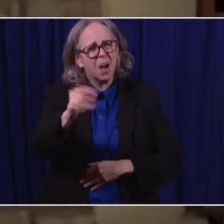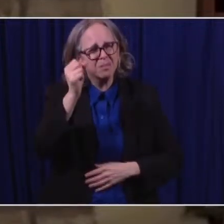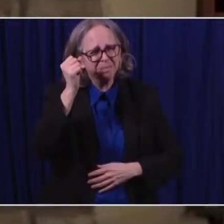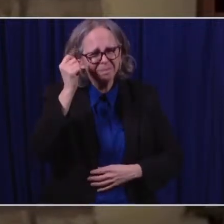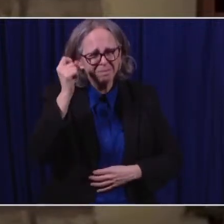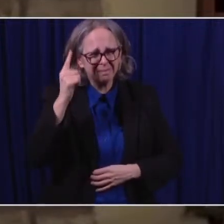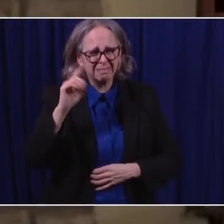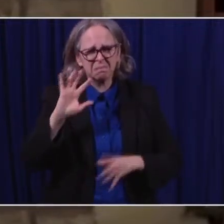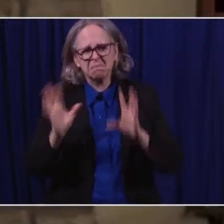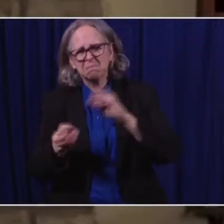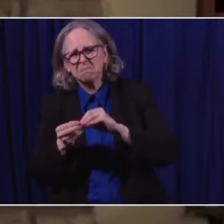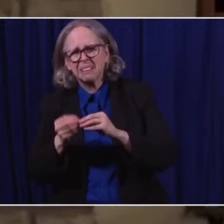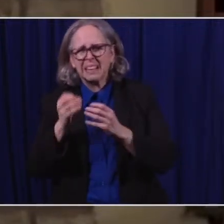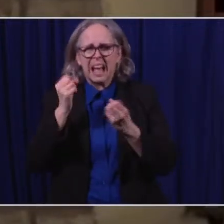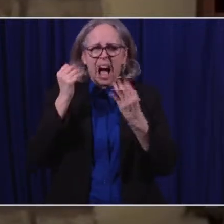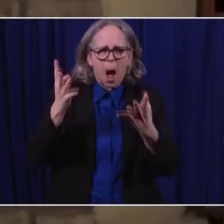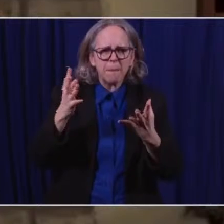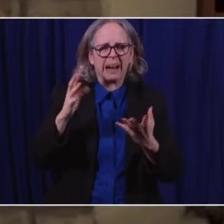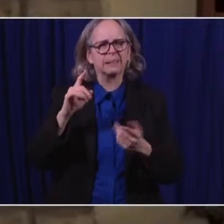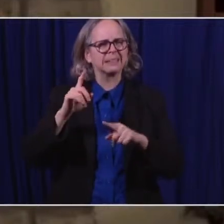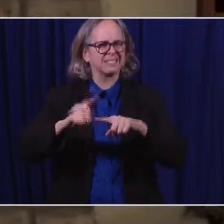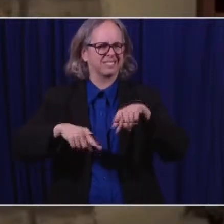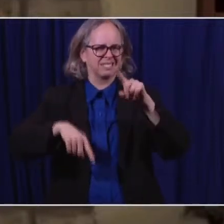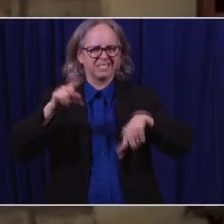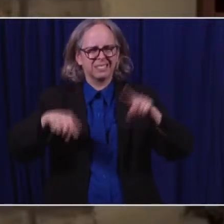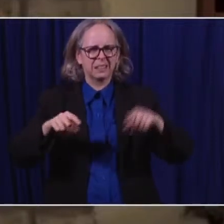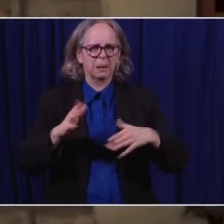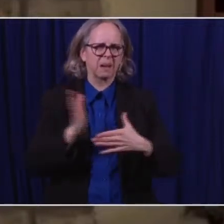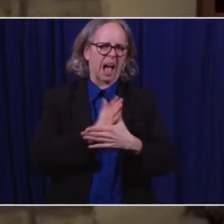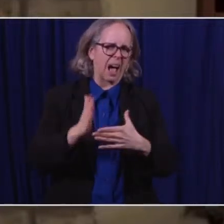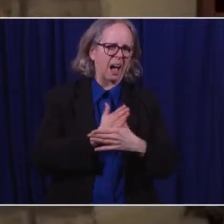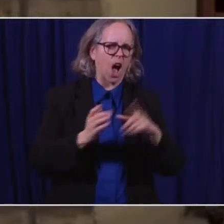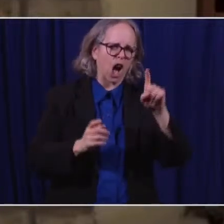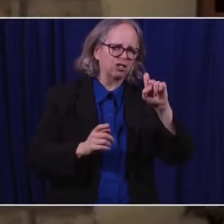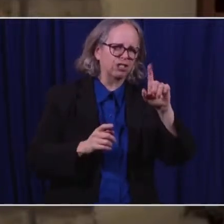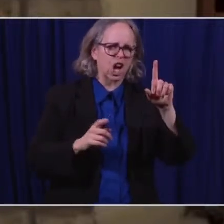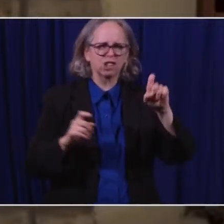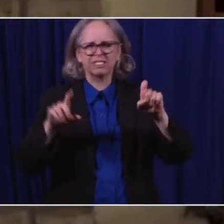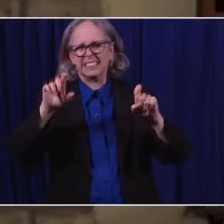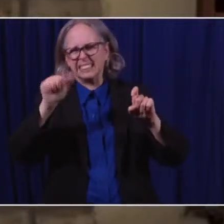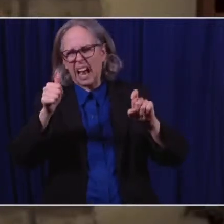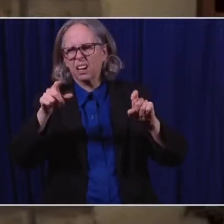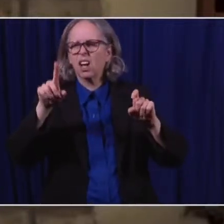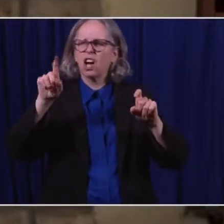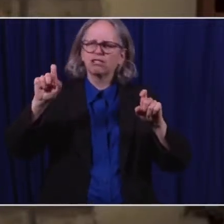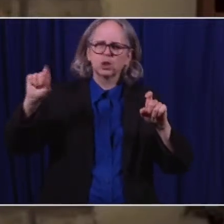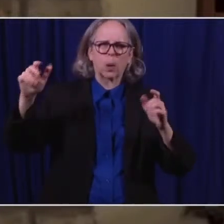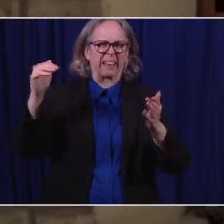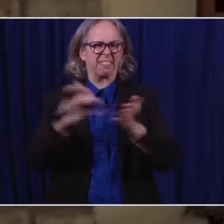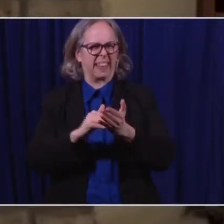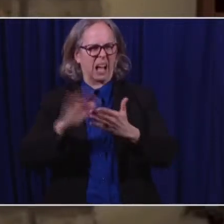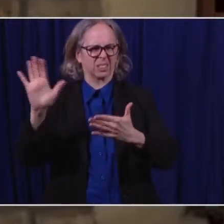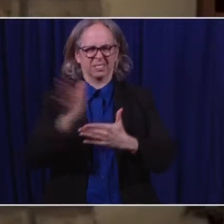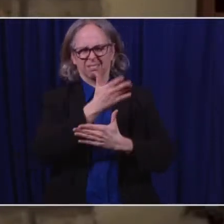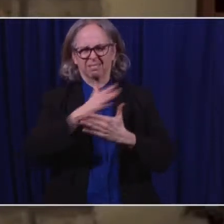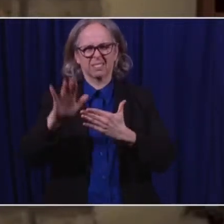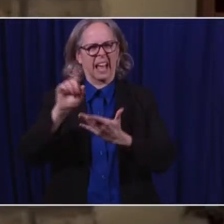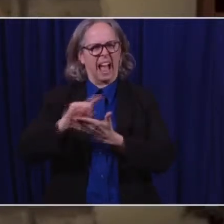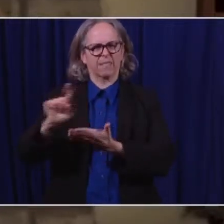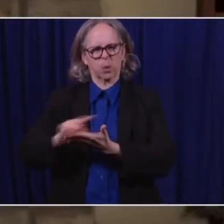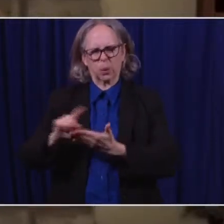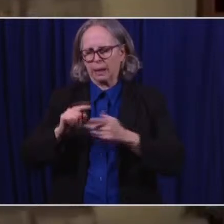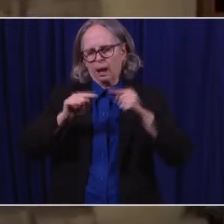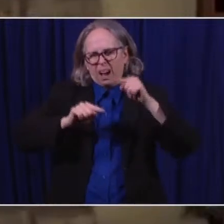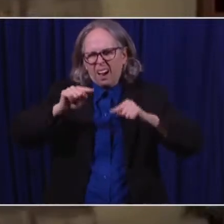100 to 110, 120,000. The weeks will be different, but